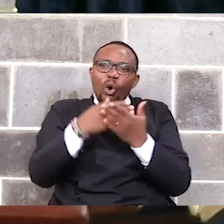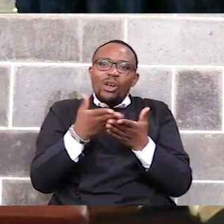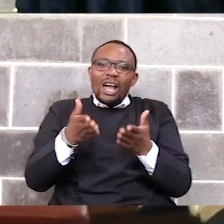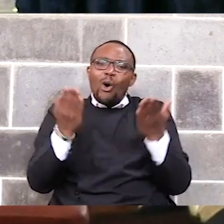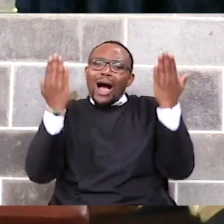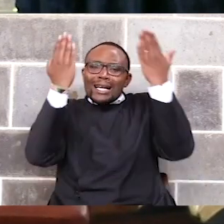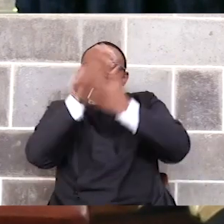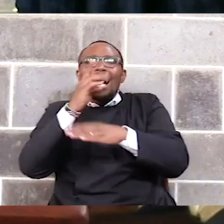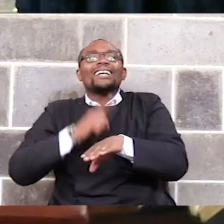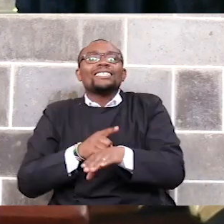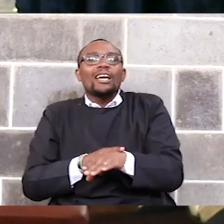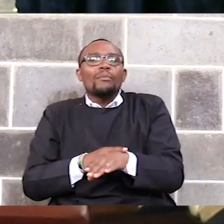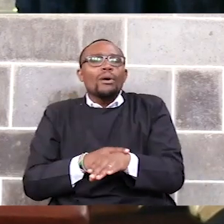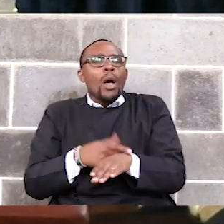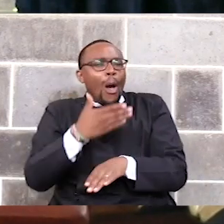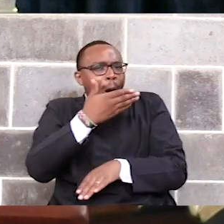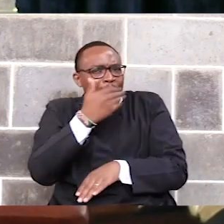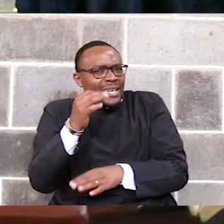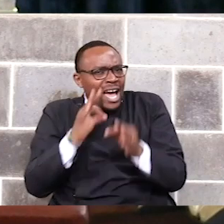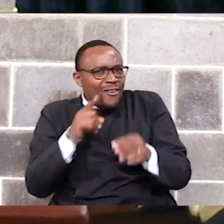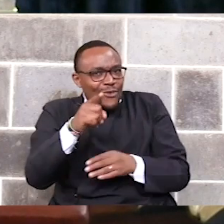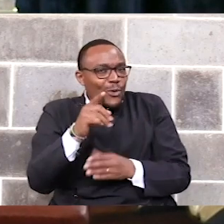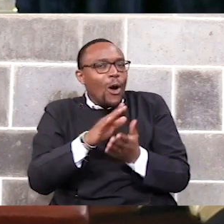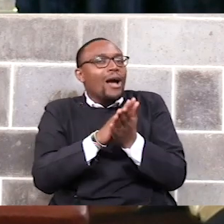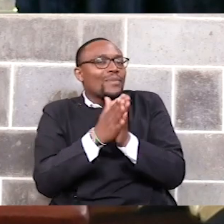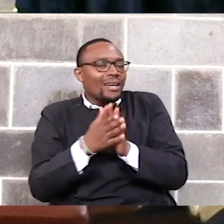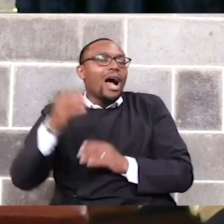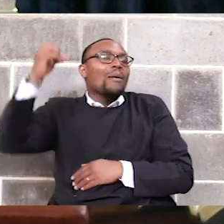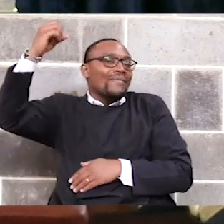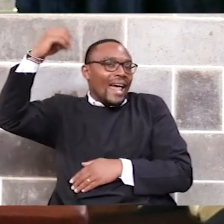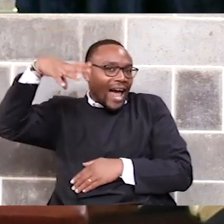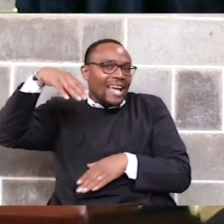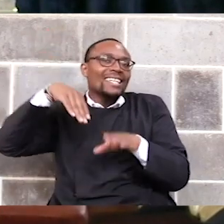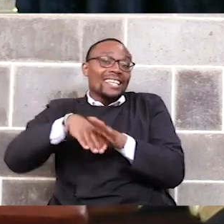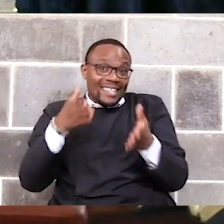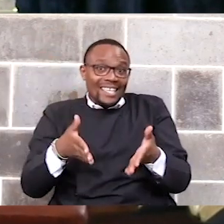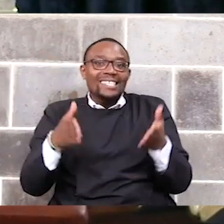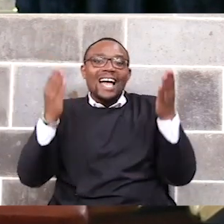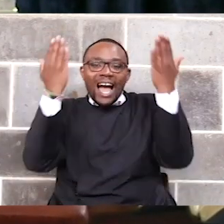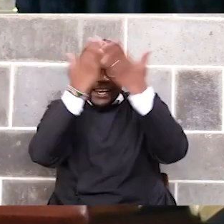dark times. Why don't you be the light in this dark time? Why don't you